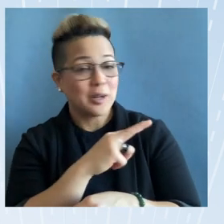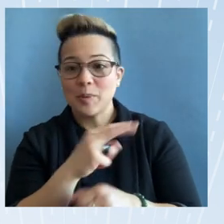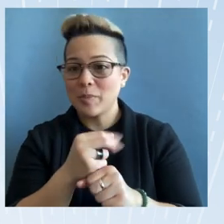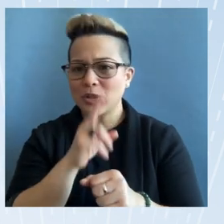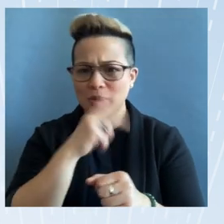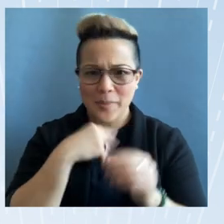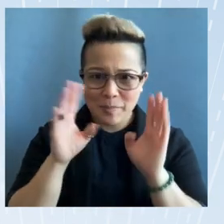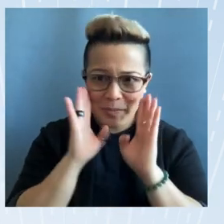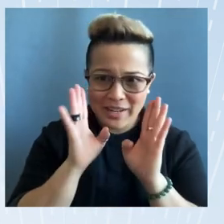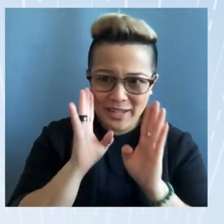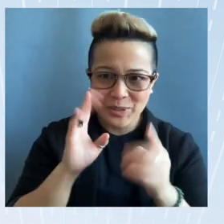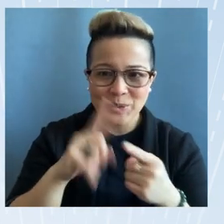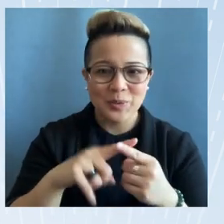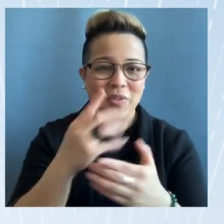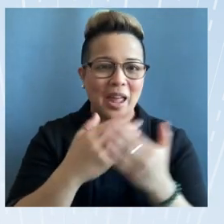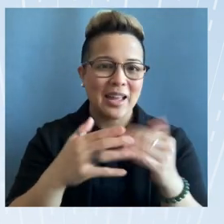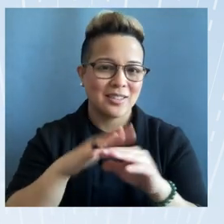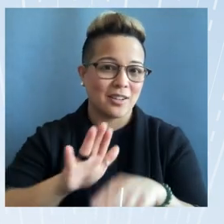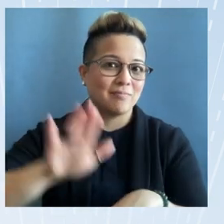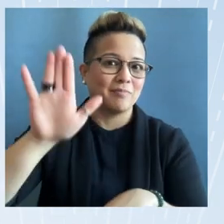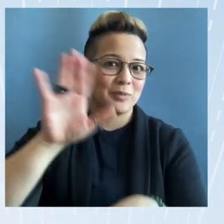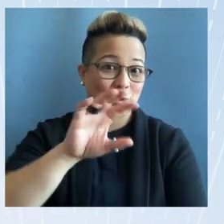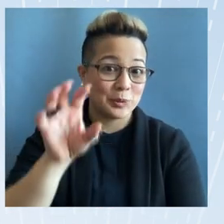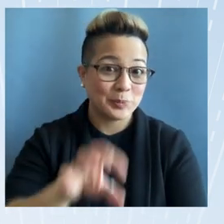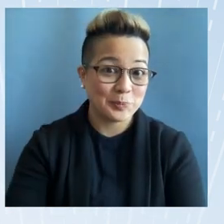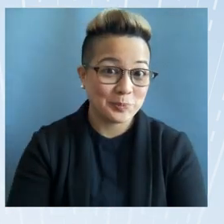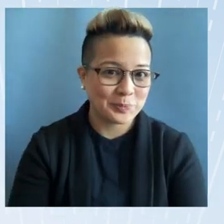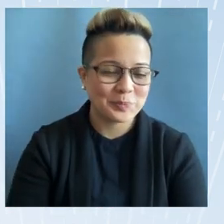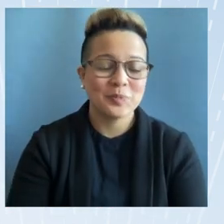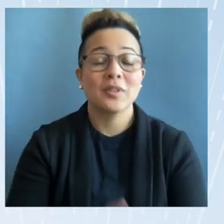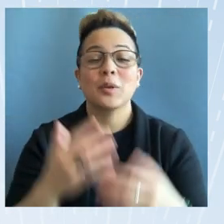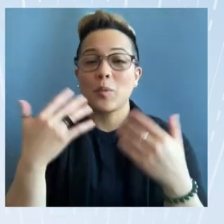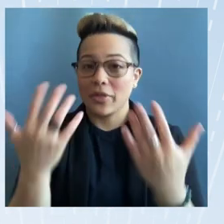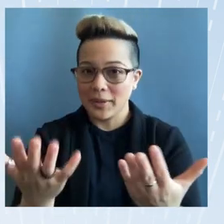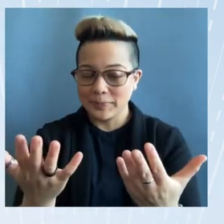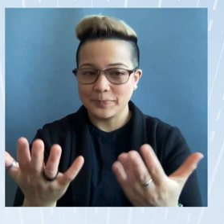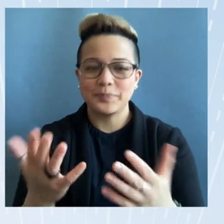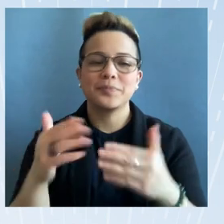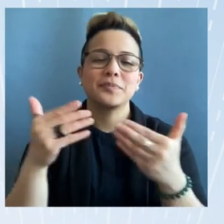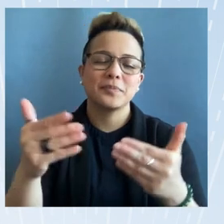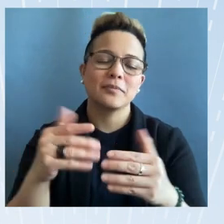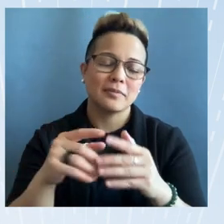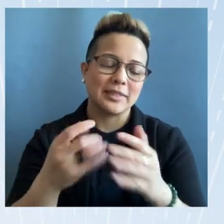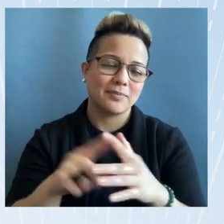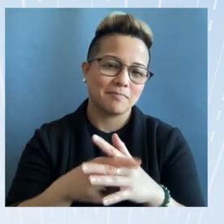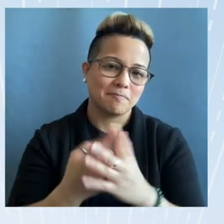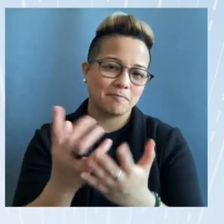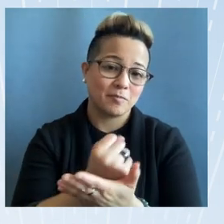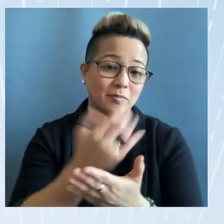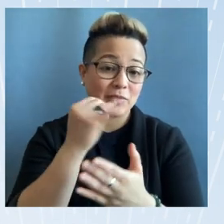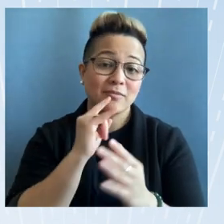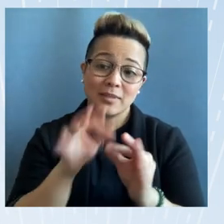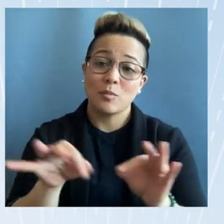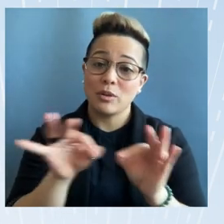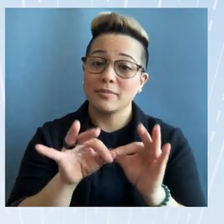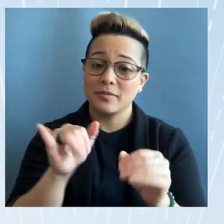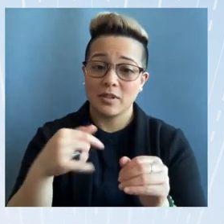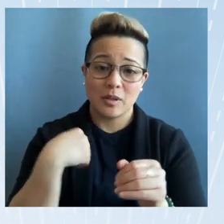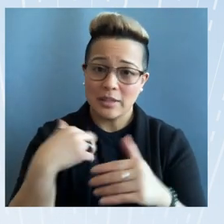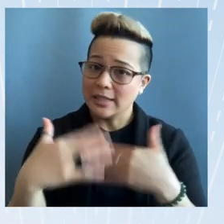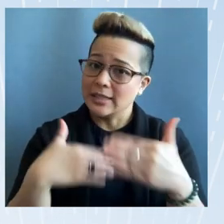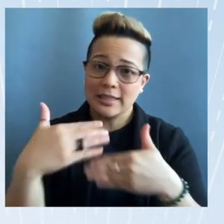paying attention to the hands on Zoom. So with that, let's go ahead and get started because it is important that we get